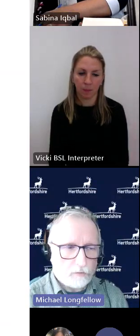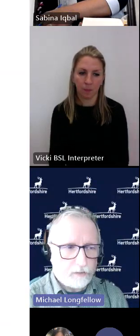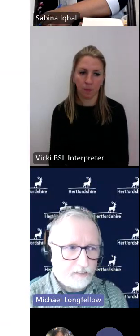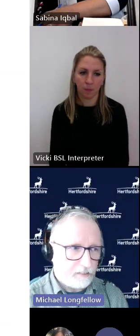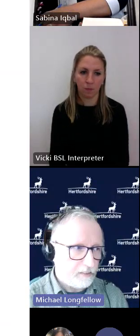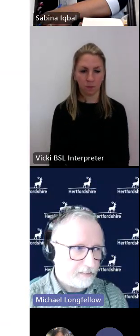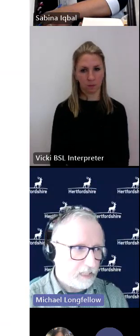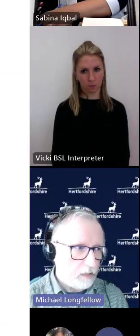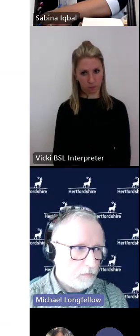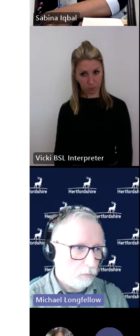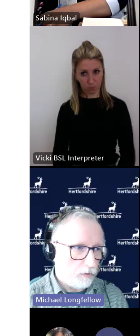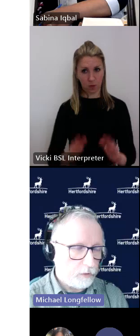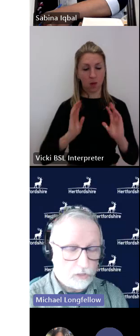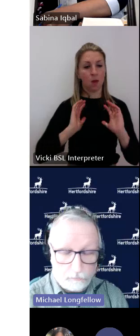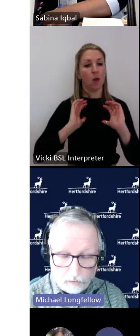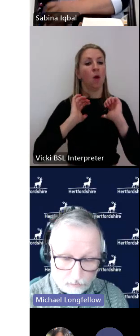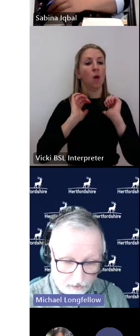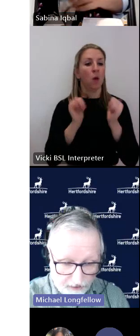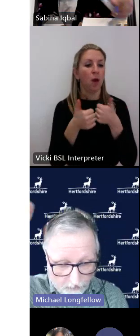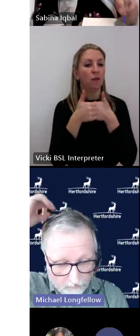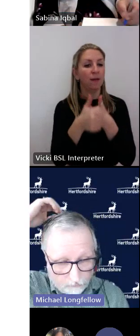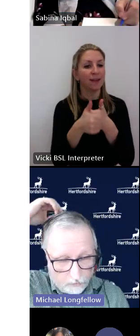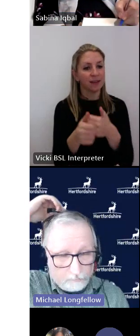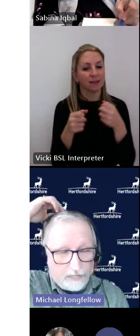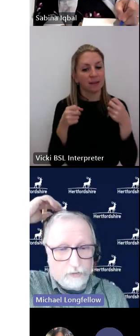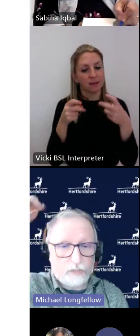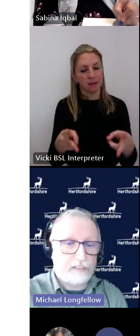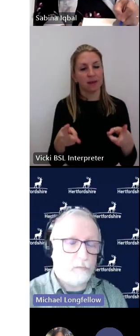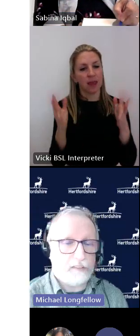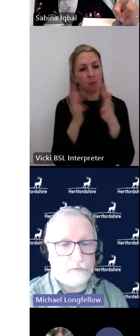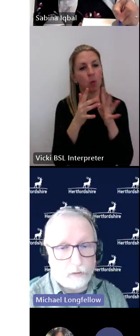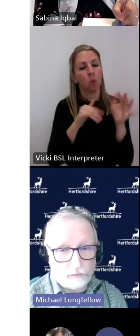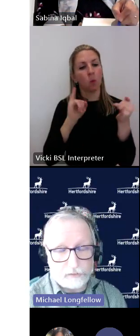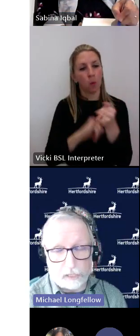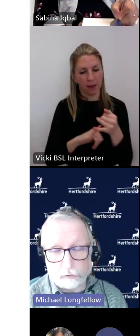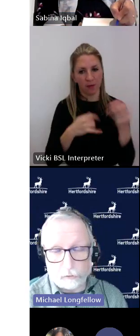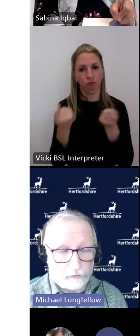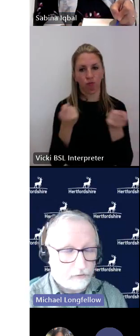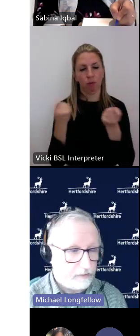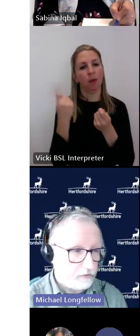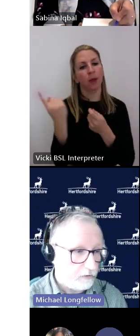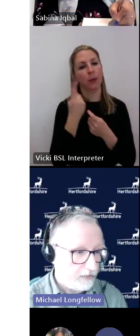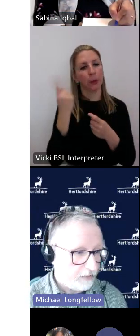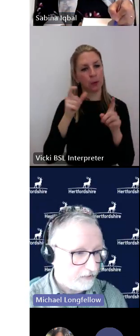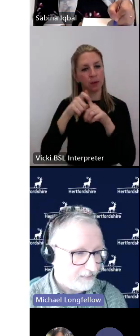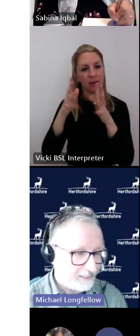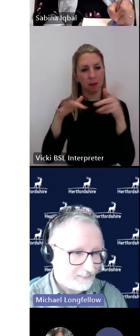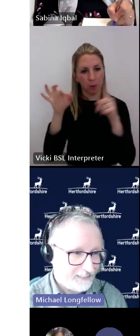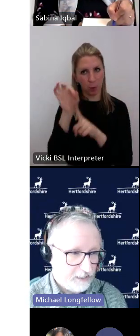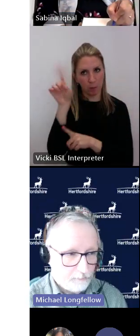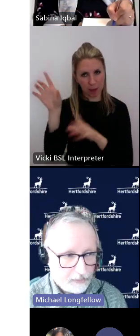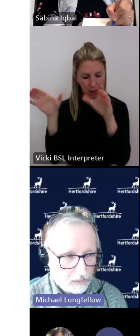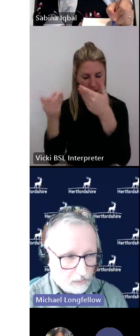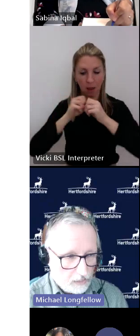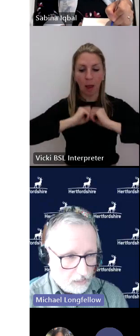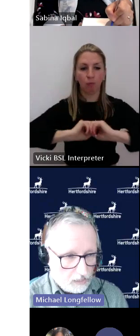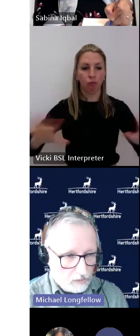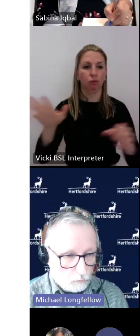The Welfare Assistance Scheme was originally run by the Department for Work and Pensions, and it was devolved to local authorities in